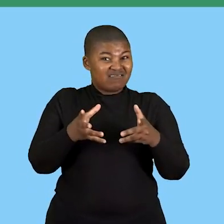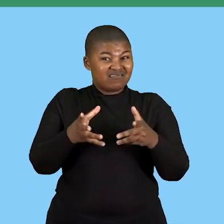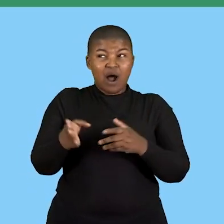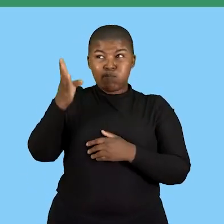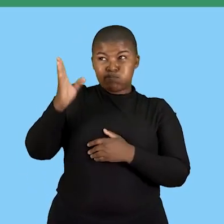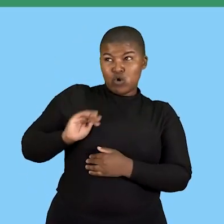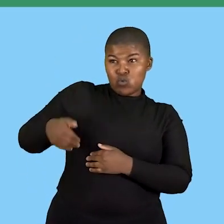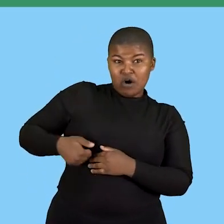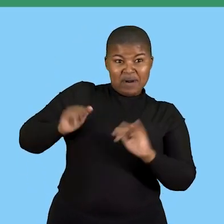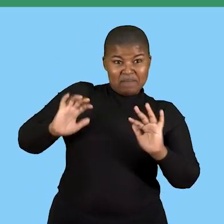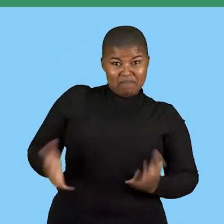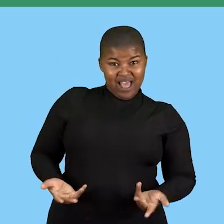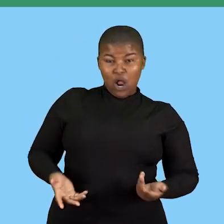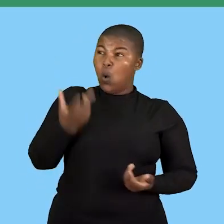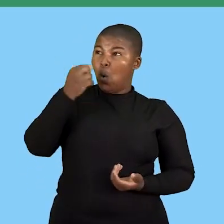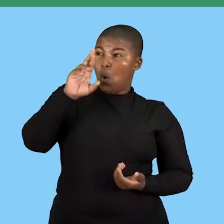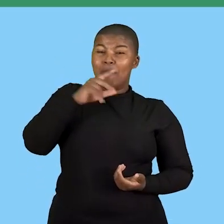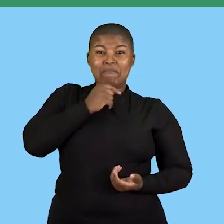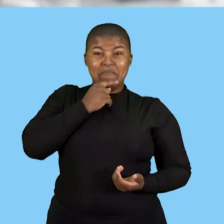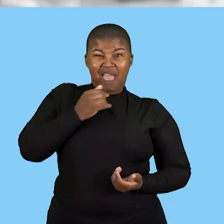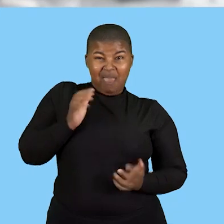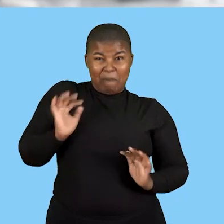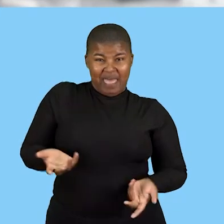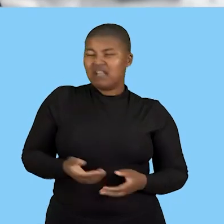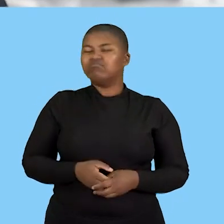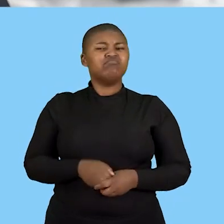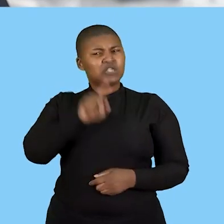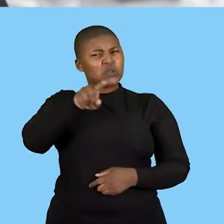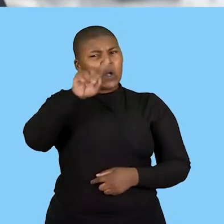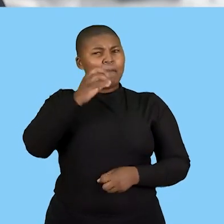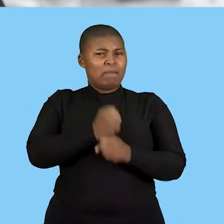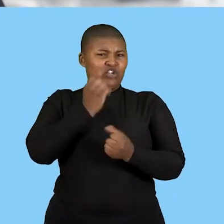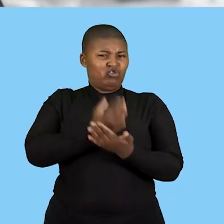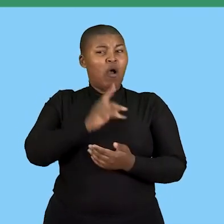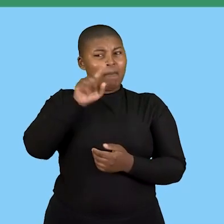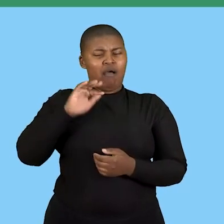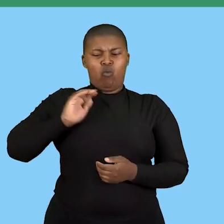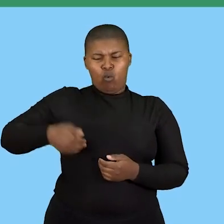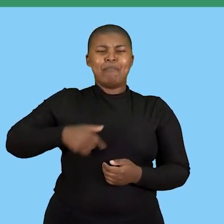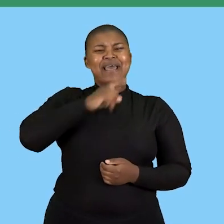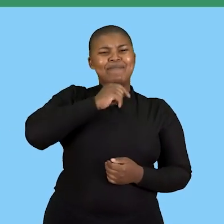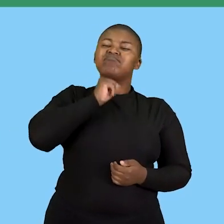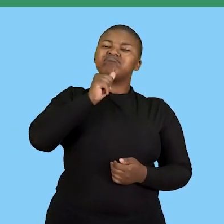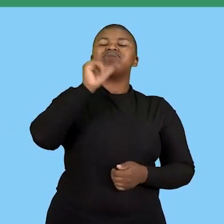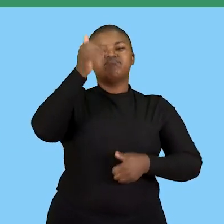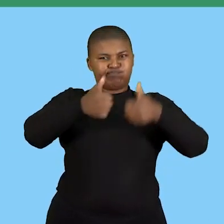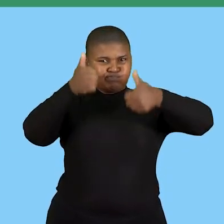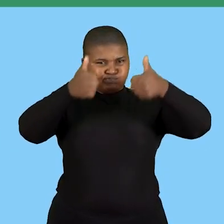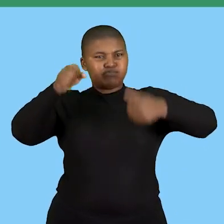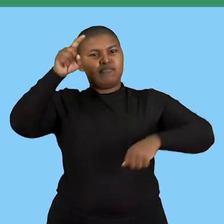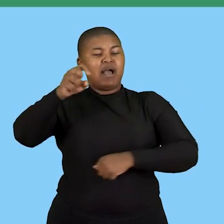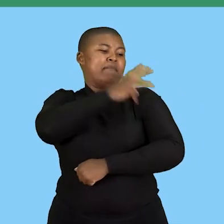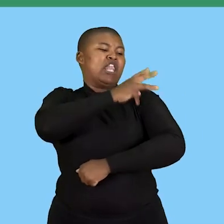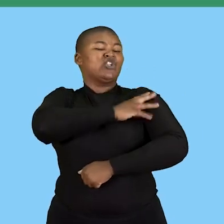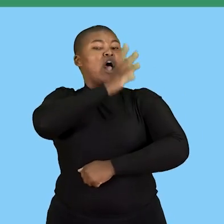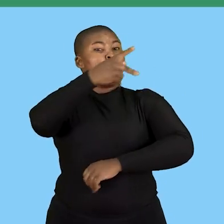you only have females or you only have males, you are doing it wrong. You should make sure that when you promote both men and women